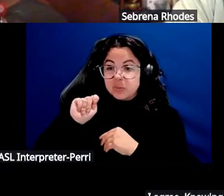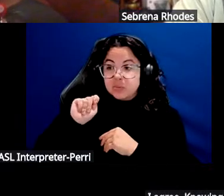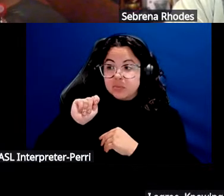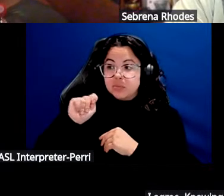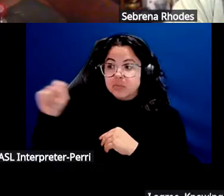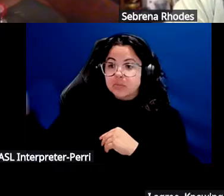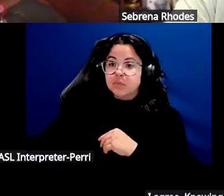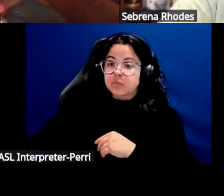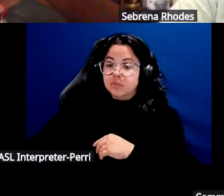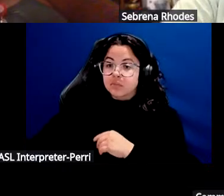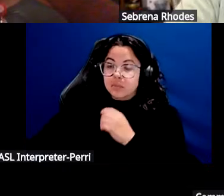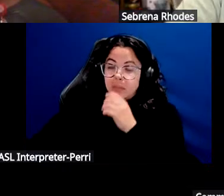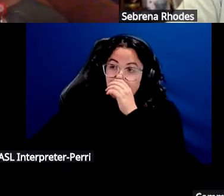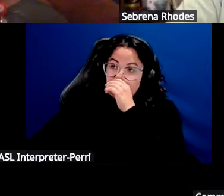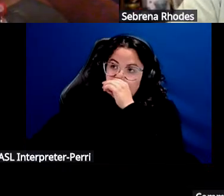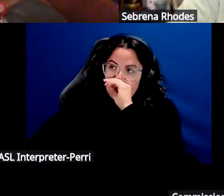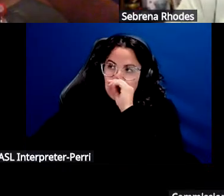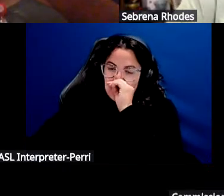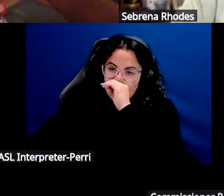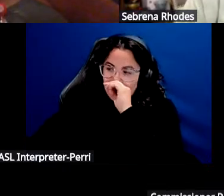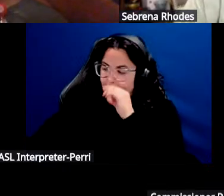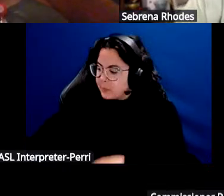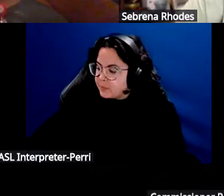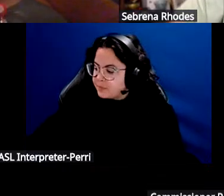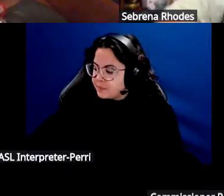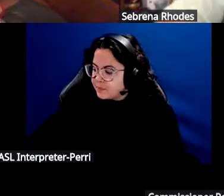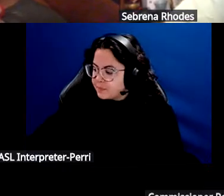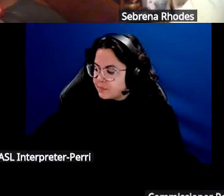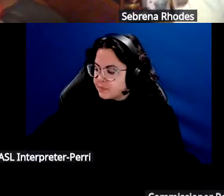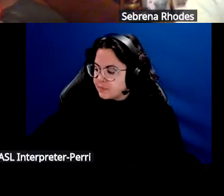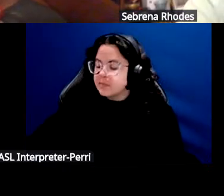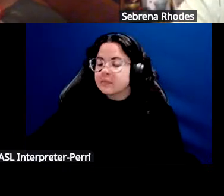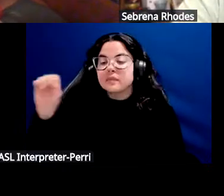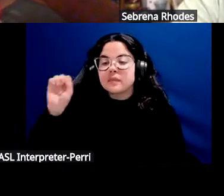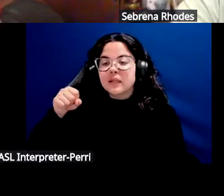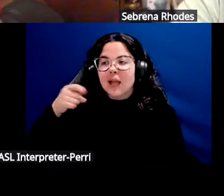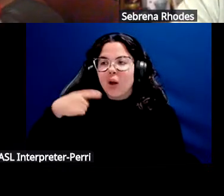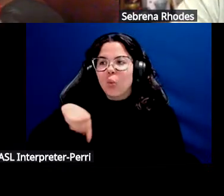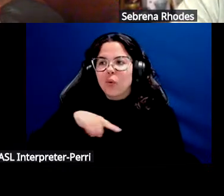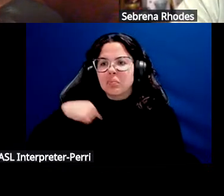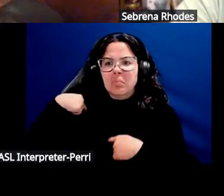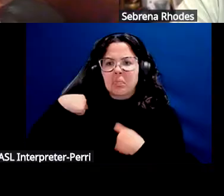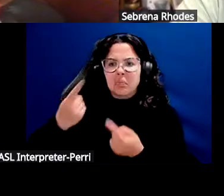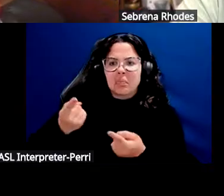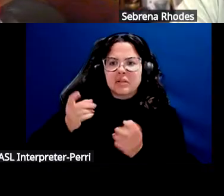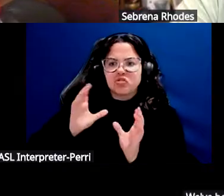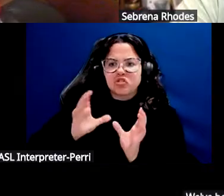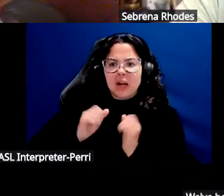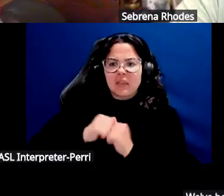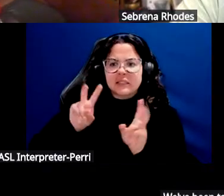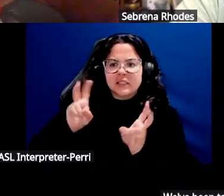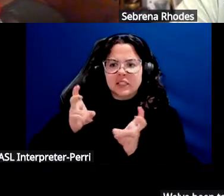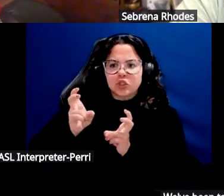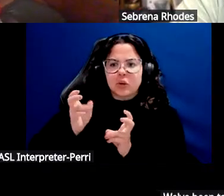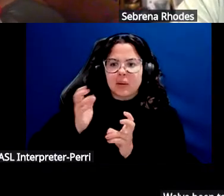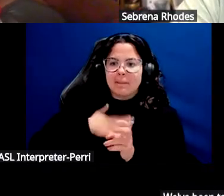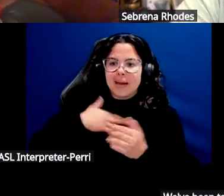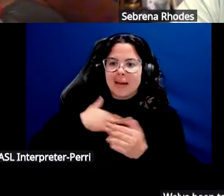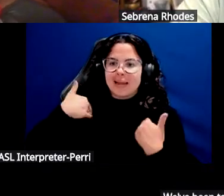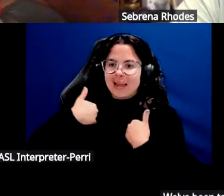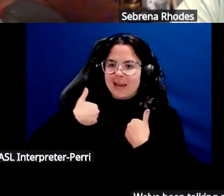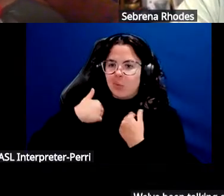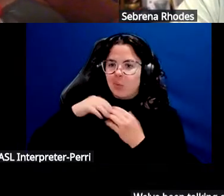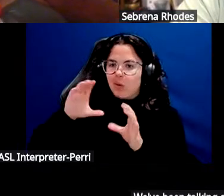Commissioner Robin, you had a question? Comment? Yeah. We've been talking about this issue in my animal